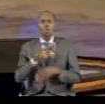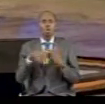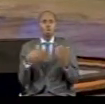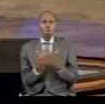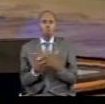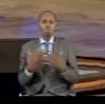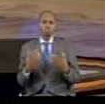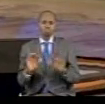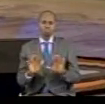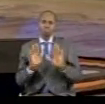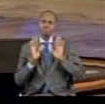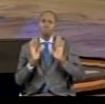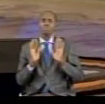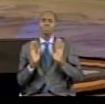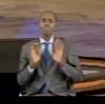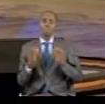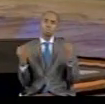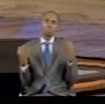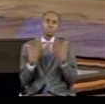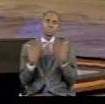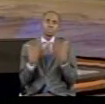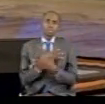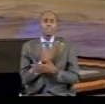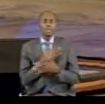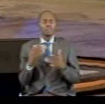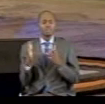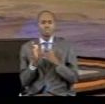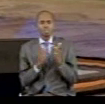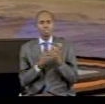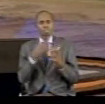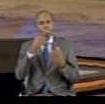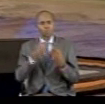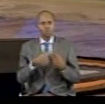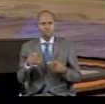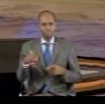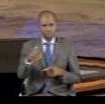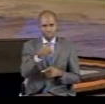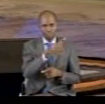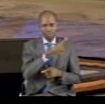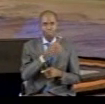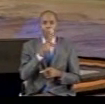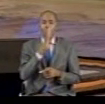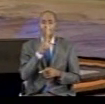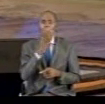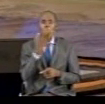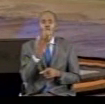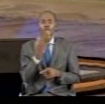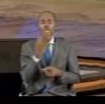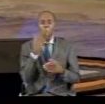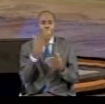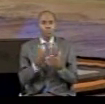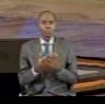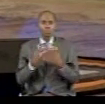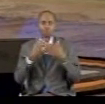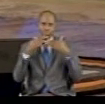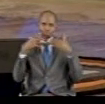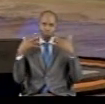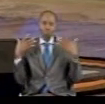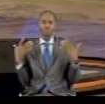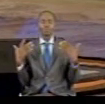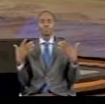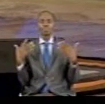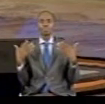talked with them, and says unto them, be of good cheer, change your